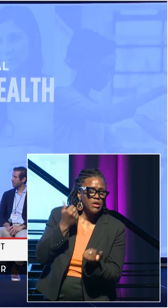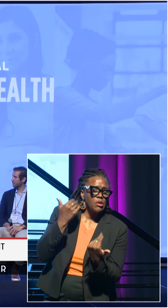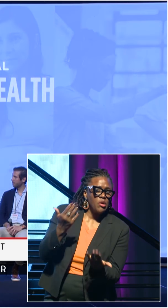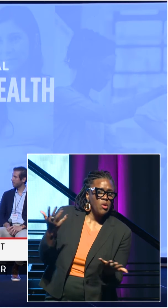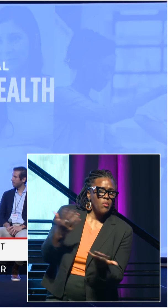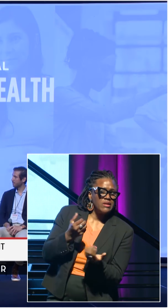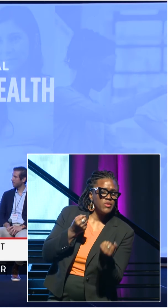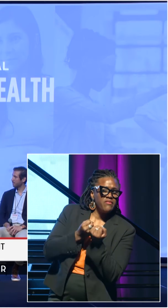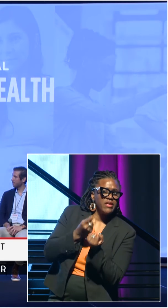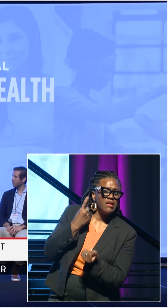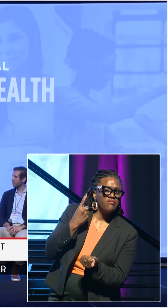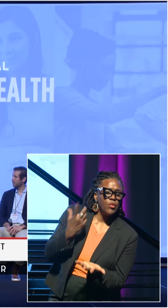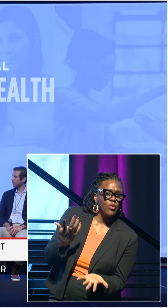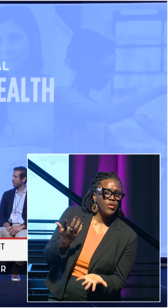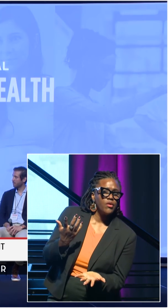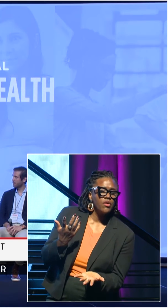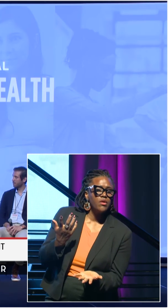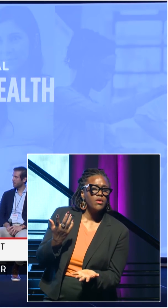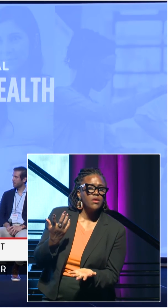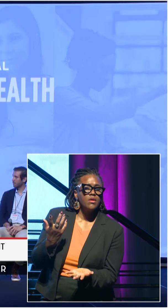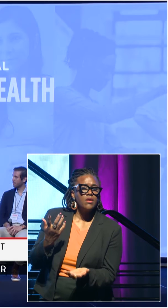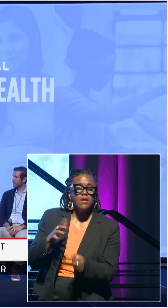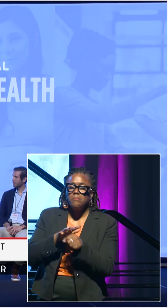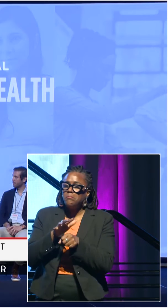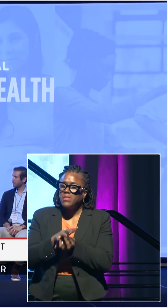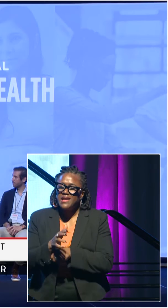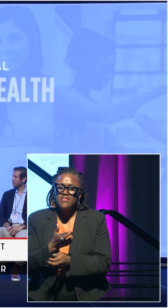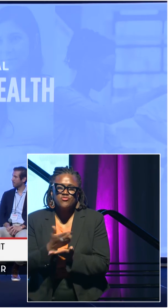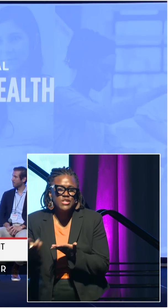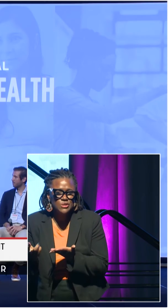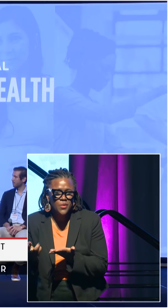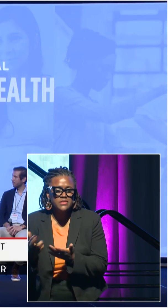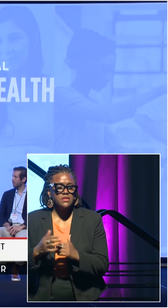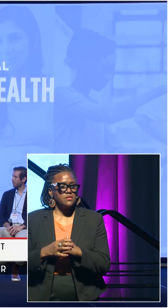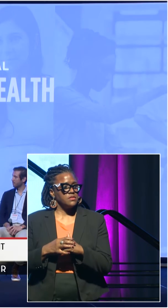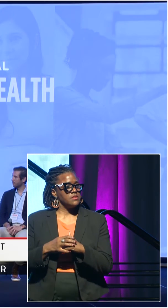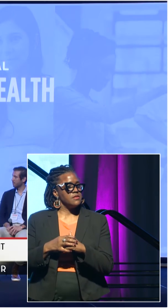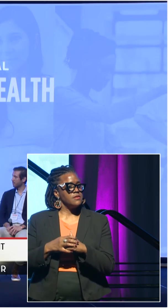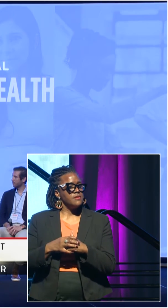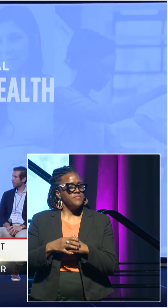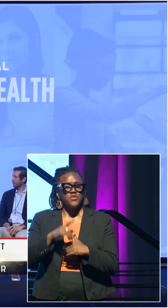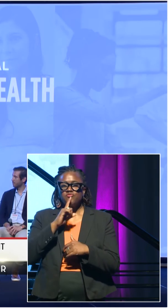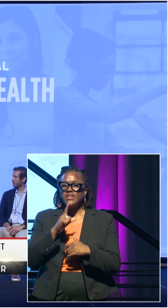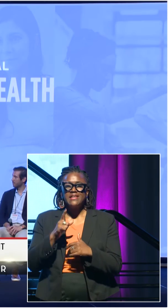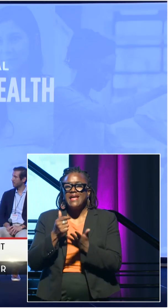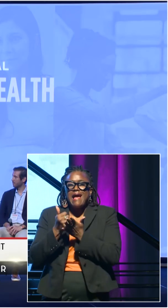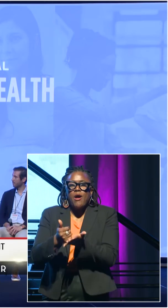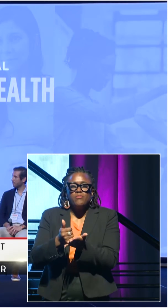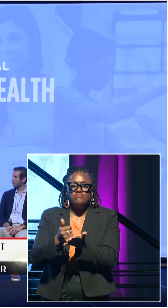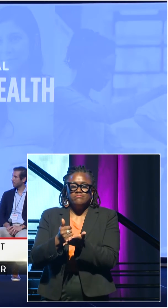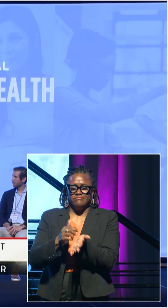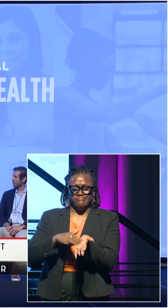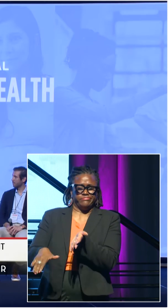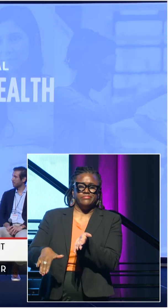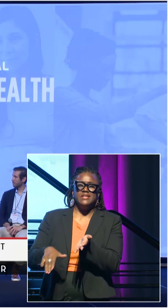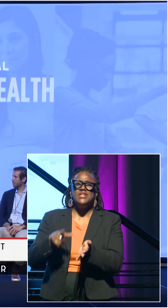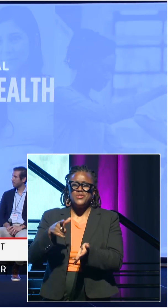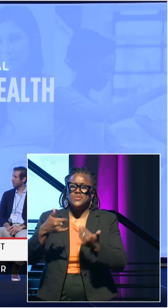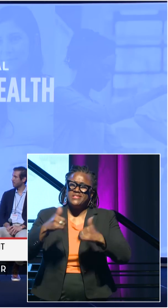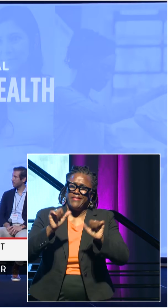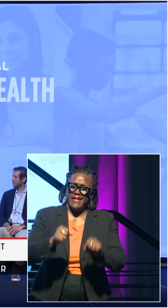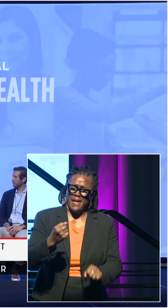be advocating for, right? There's plenty of resources out there that dispel that. you can still